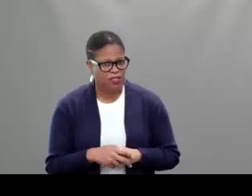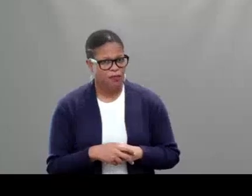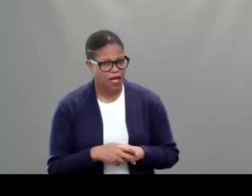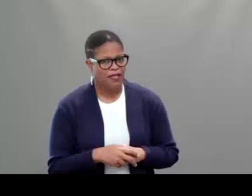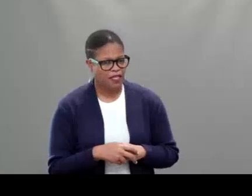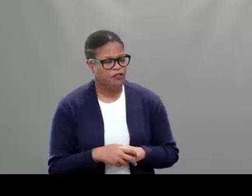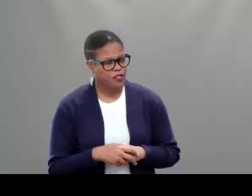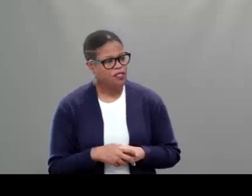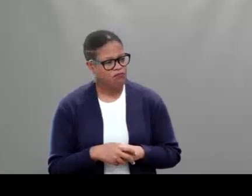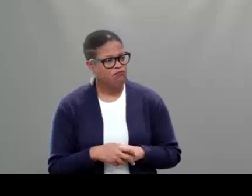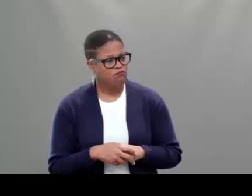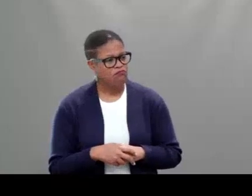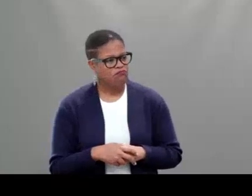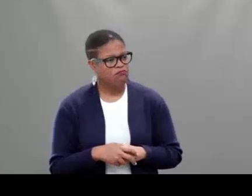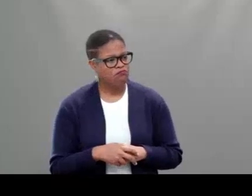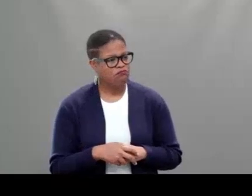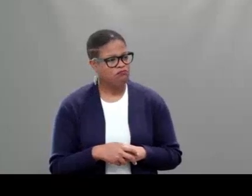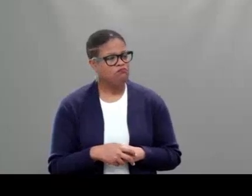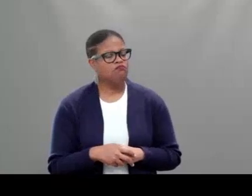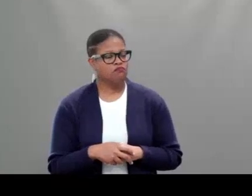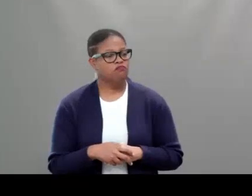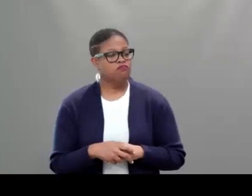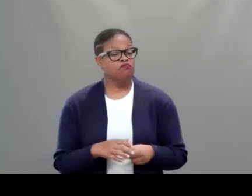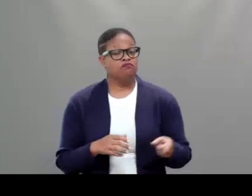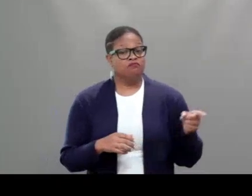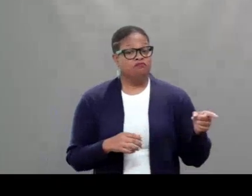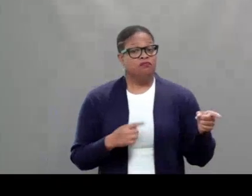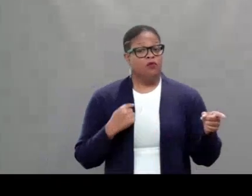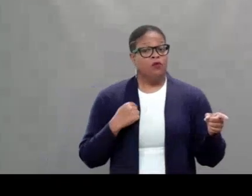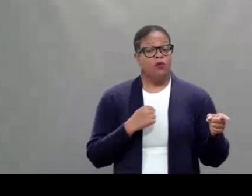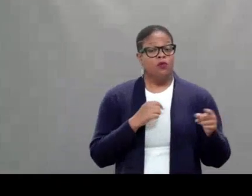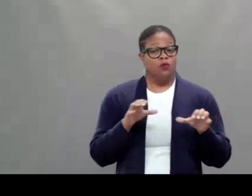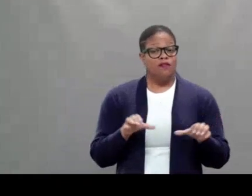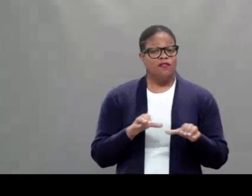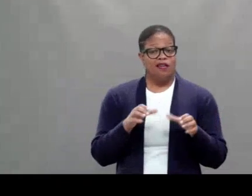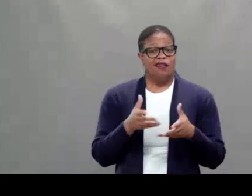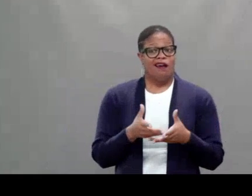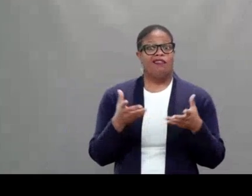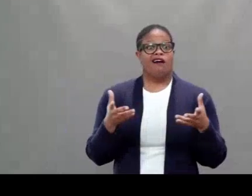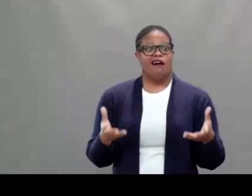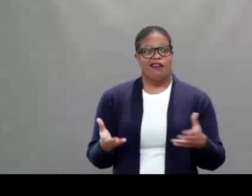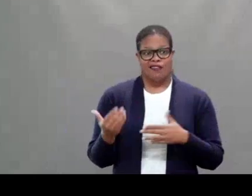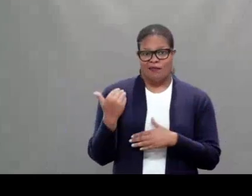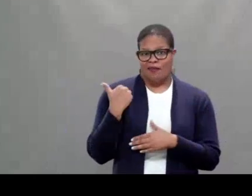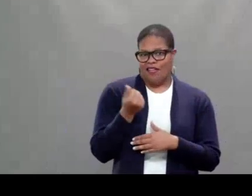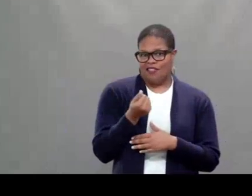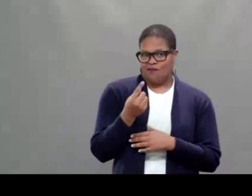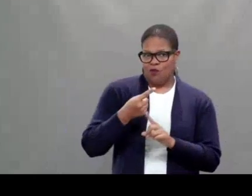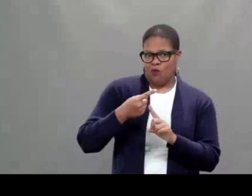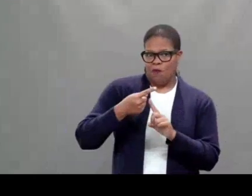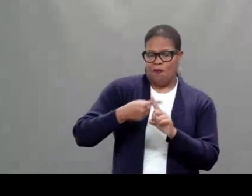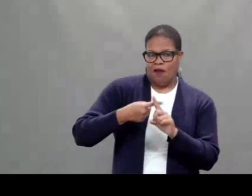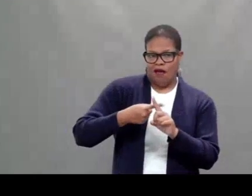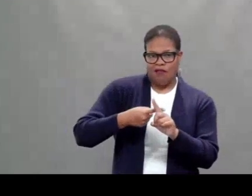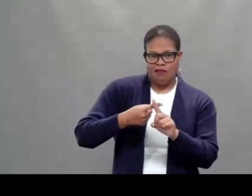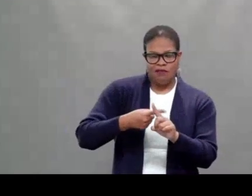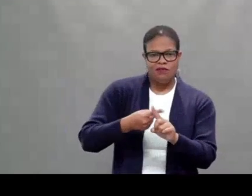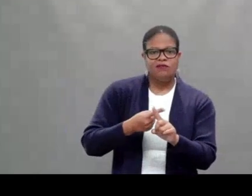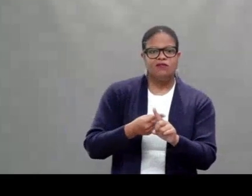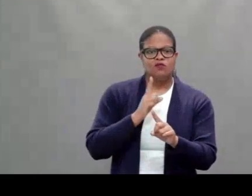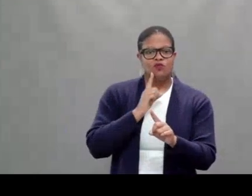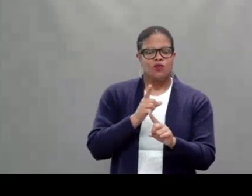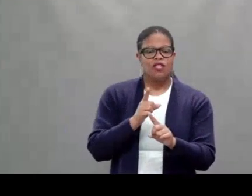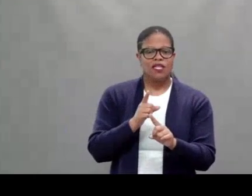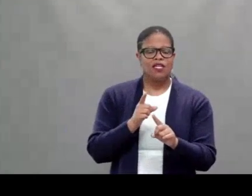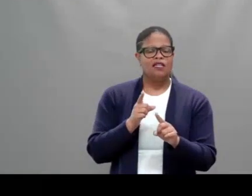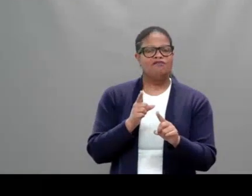what is the reason behind the increase? We've done a lot in the last several months to really